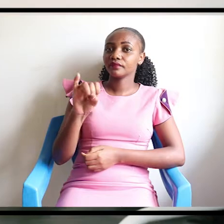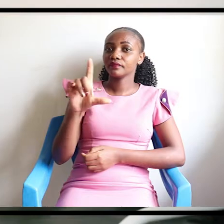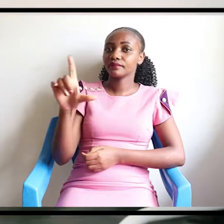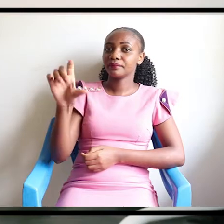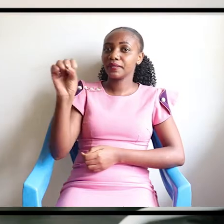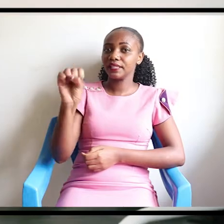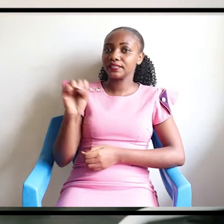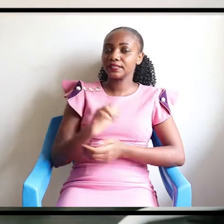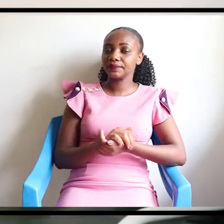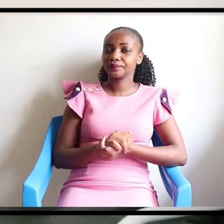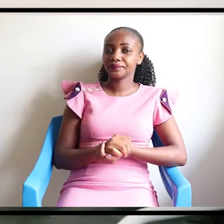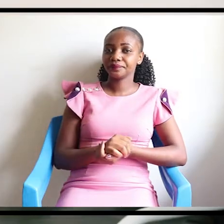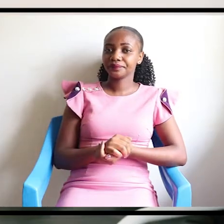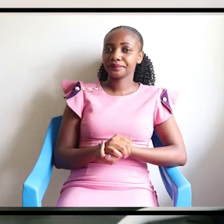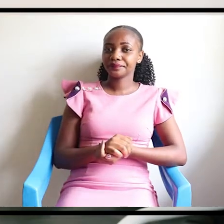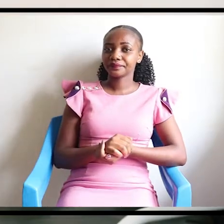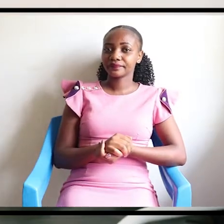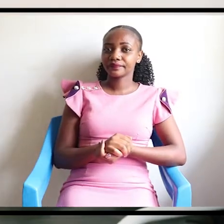Sorry.